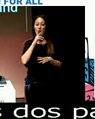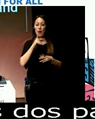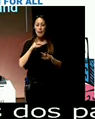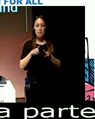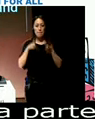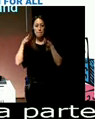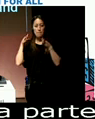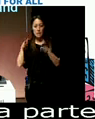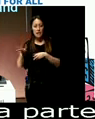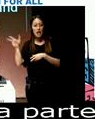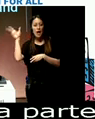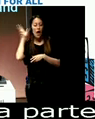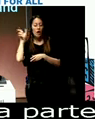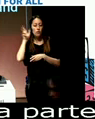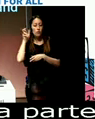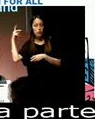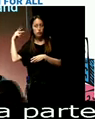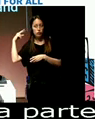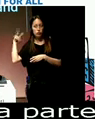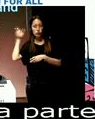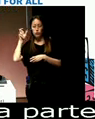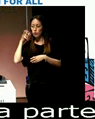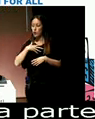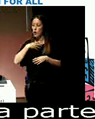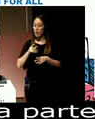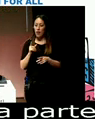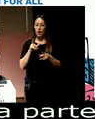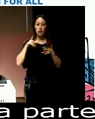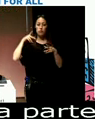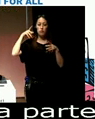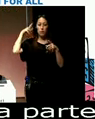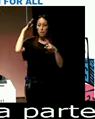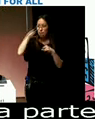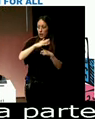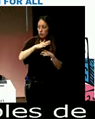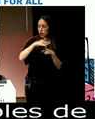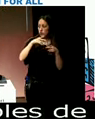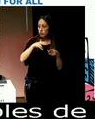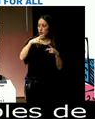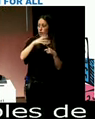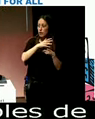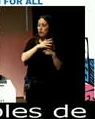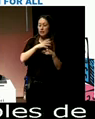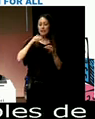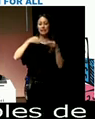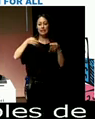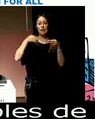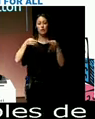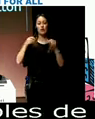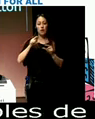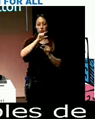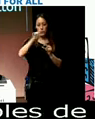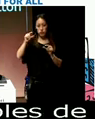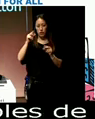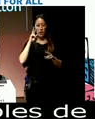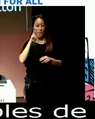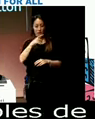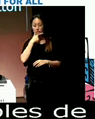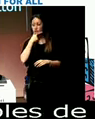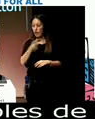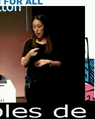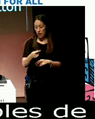In the audio descriptive part, we have a pause button or a play key so that you can